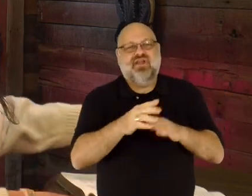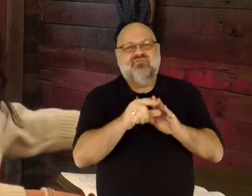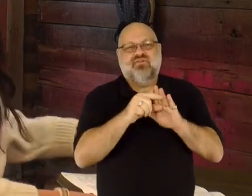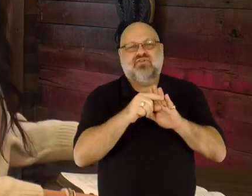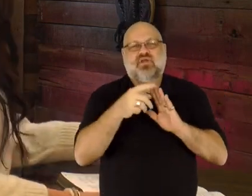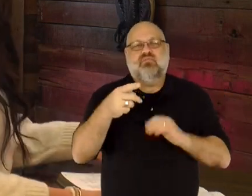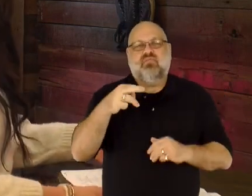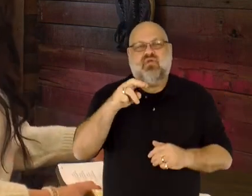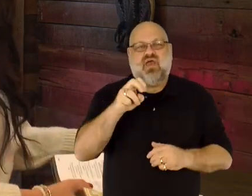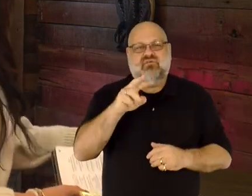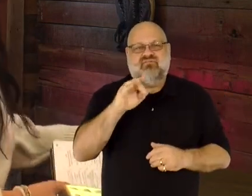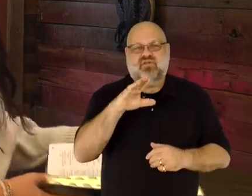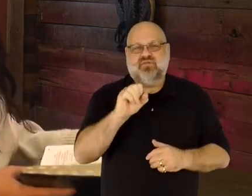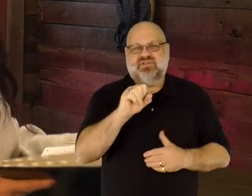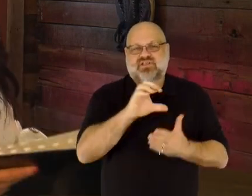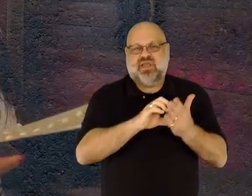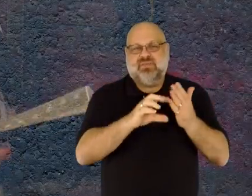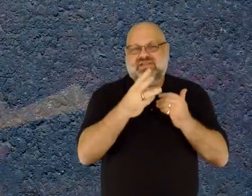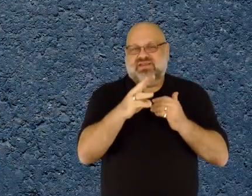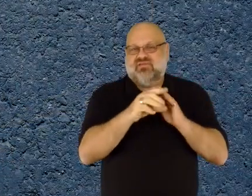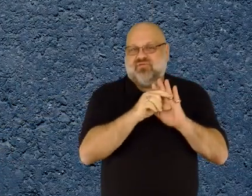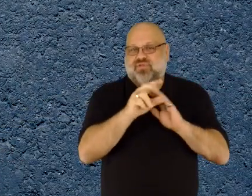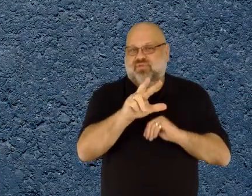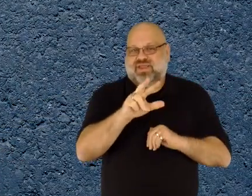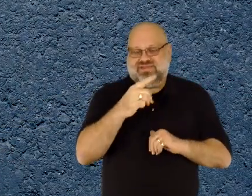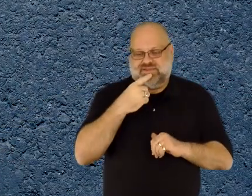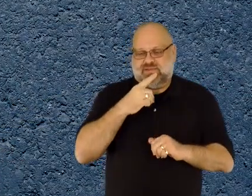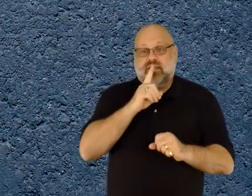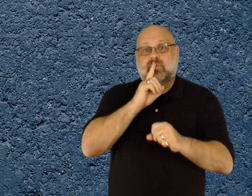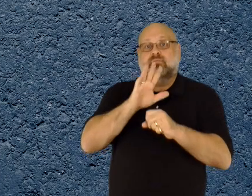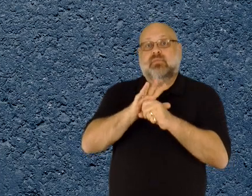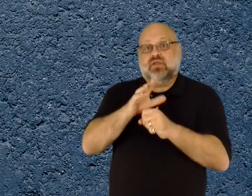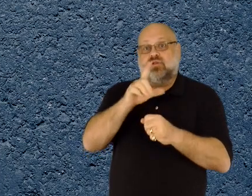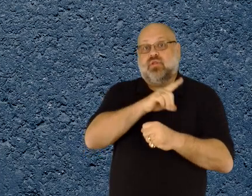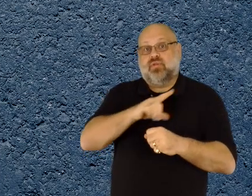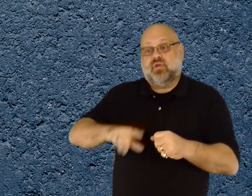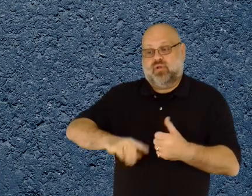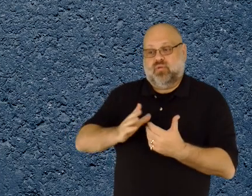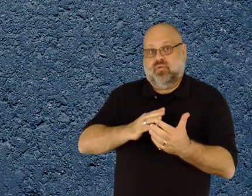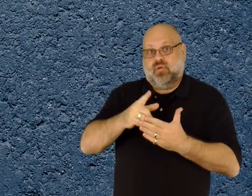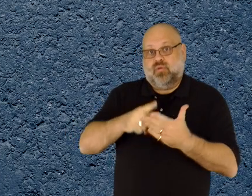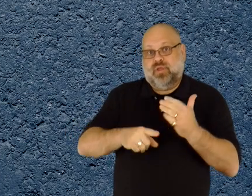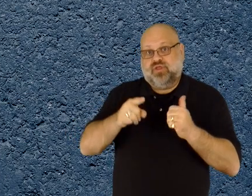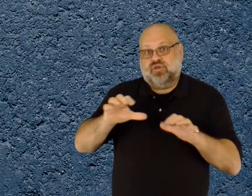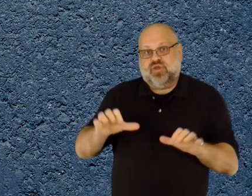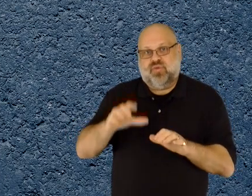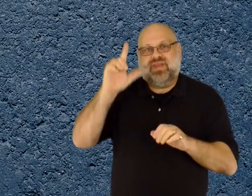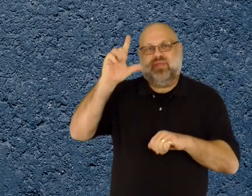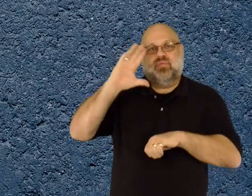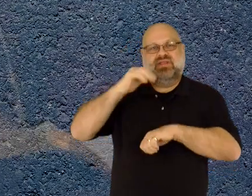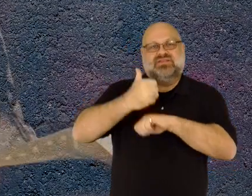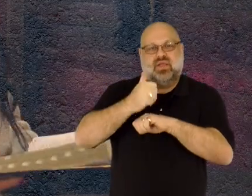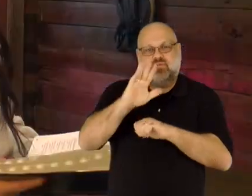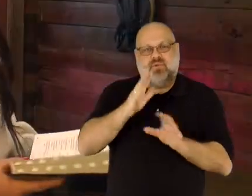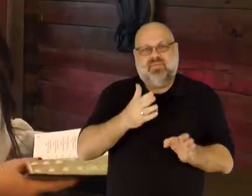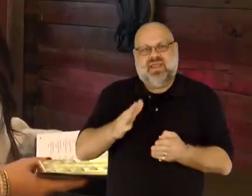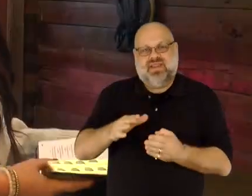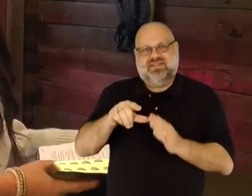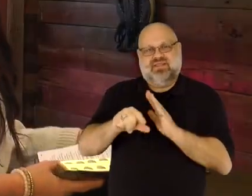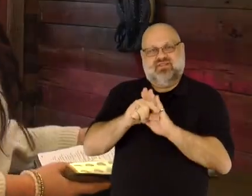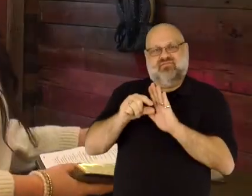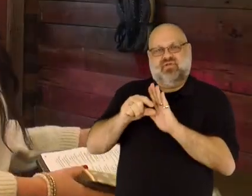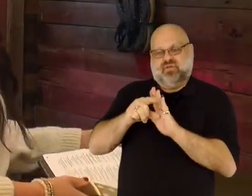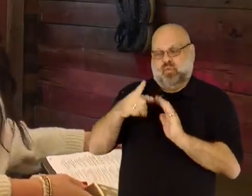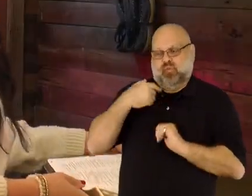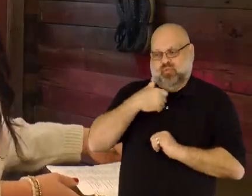Proverbs chapter 16, verse 3. It says, commit to the Lord whatever you do, and he will establish your plans. You know, this was a